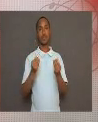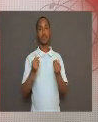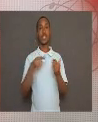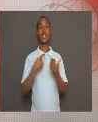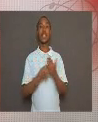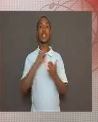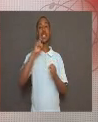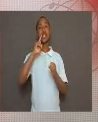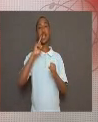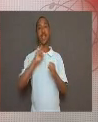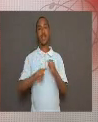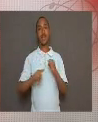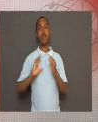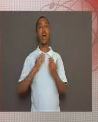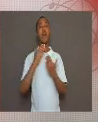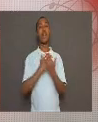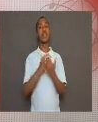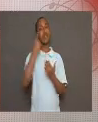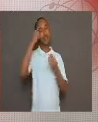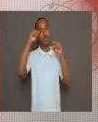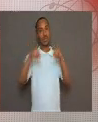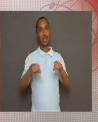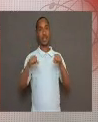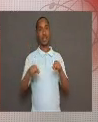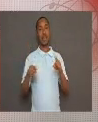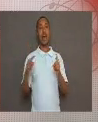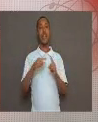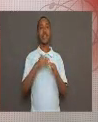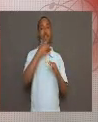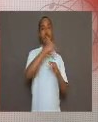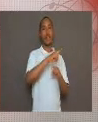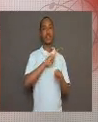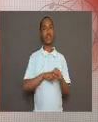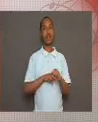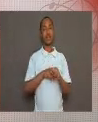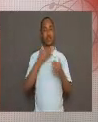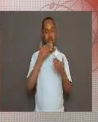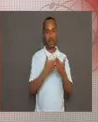This brings us to the end of the lesson for today. Until